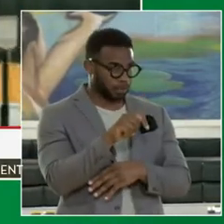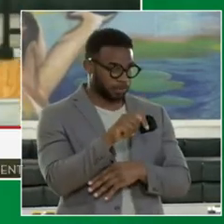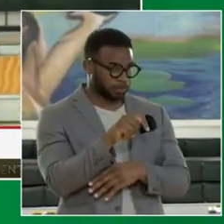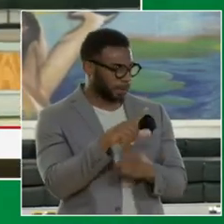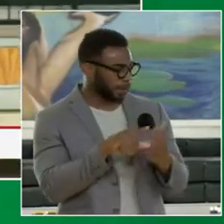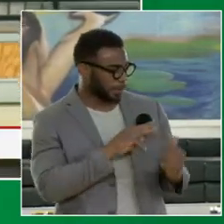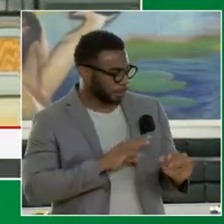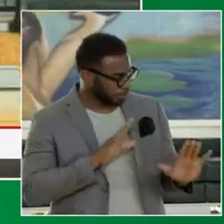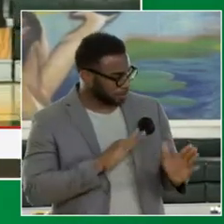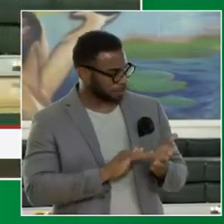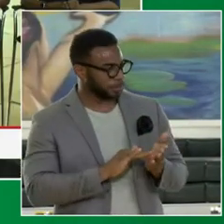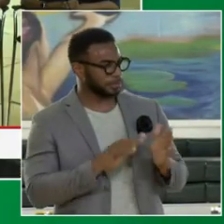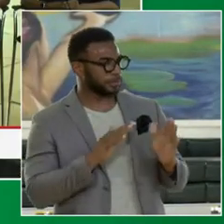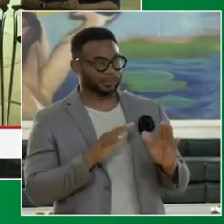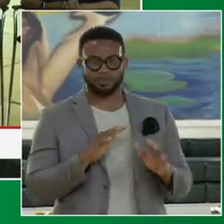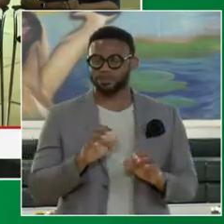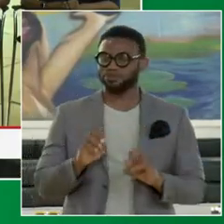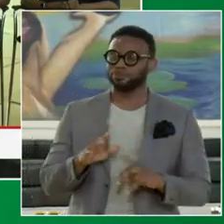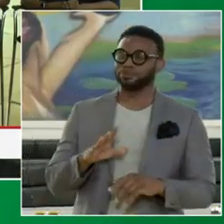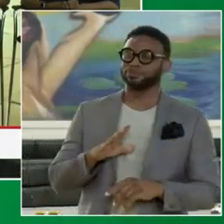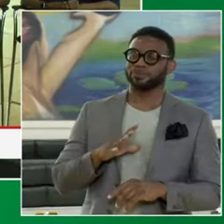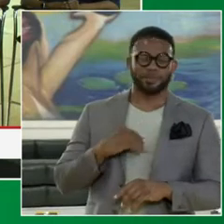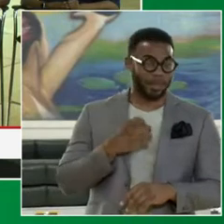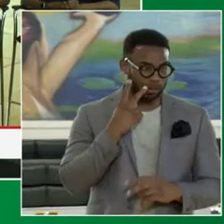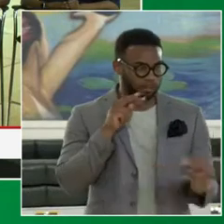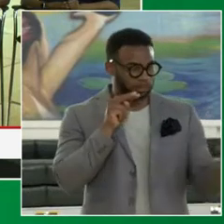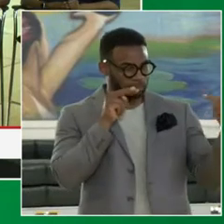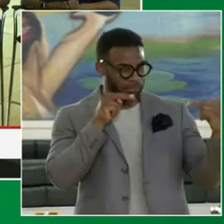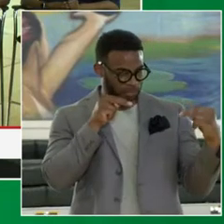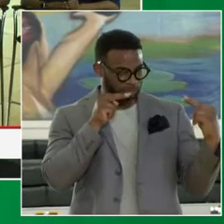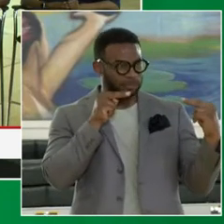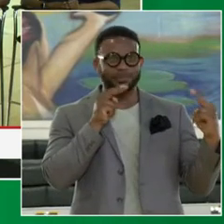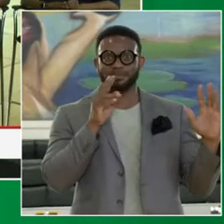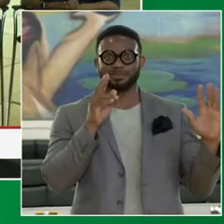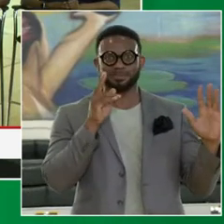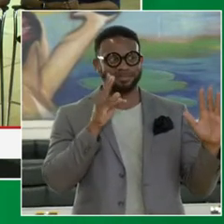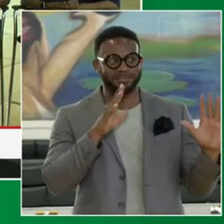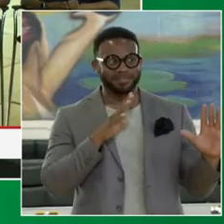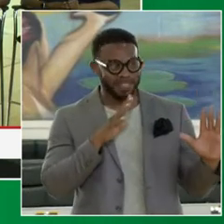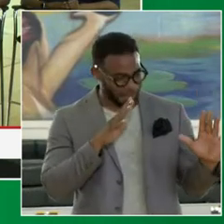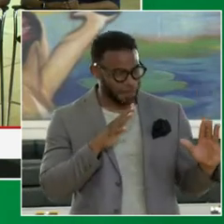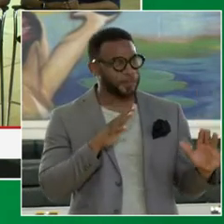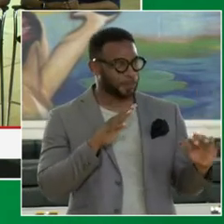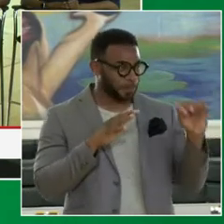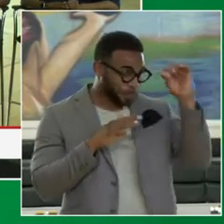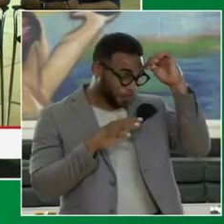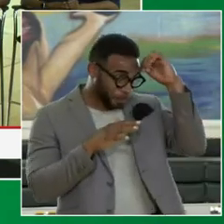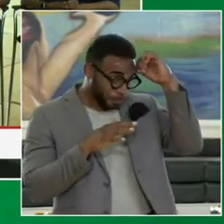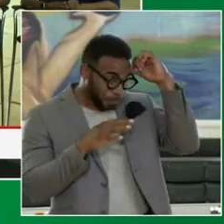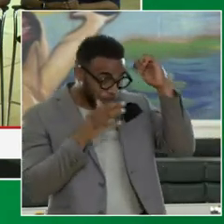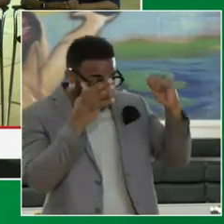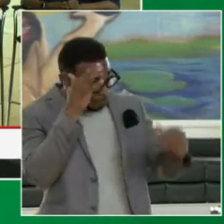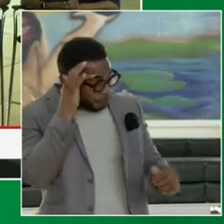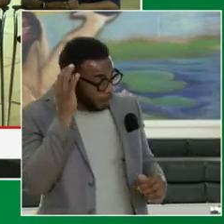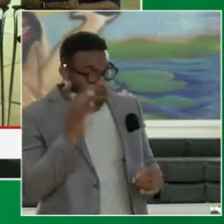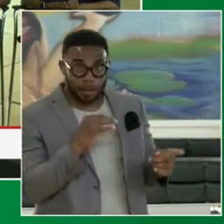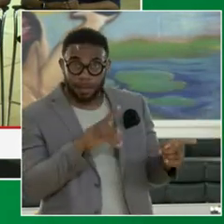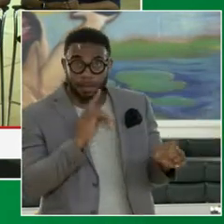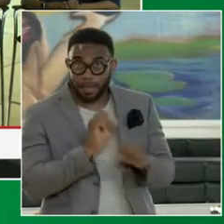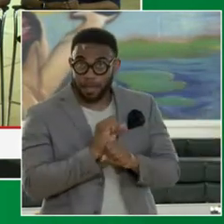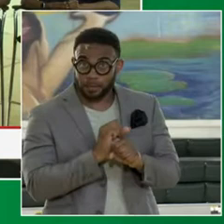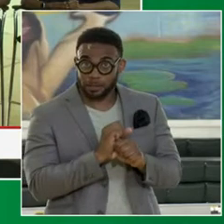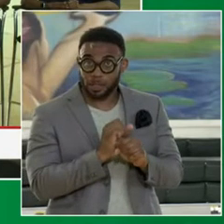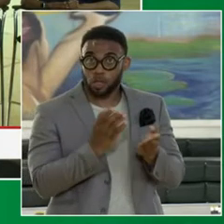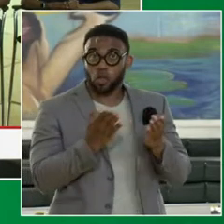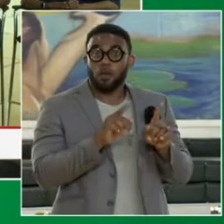Deputy Mayor, excuse me. That's okay. I saw the stare when I said Director instead of Deputy Mayor. So Deputy Mayor Geldhart, absolutely fine. who actually has served